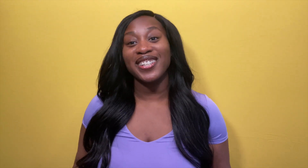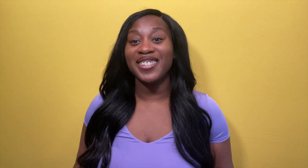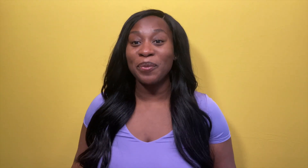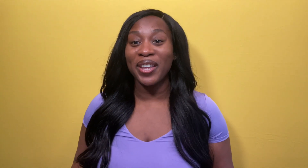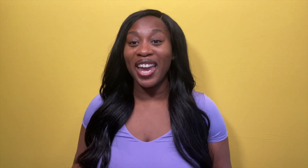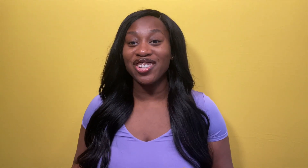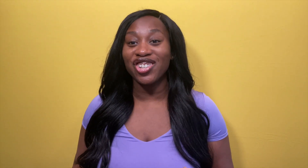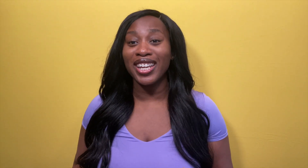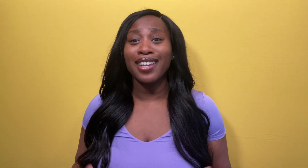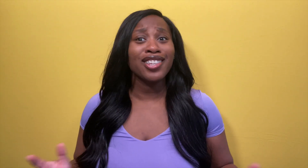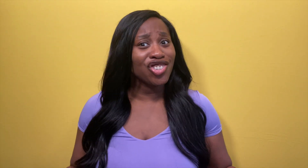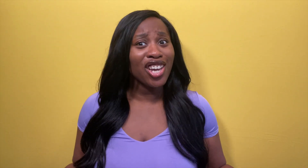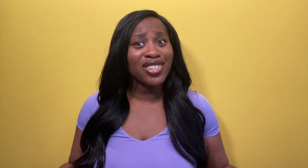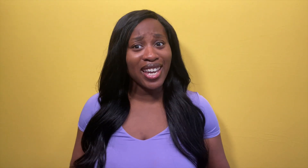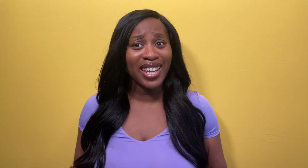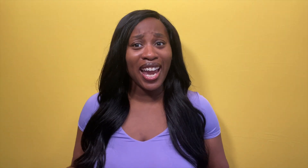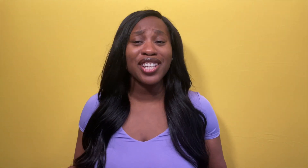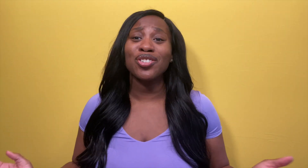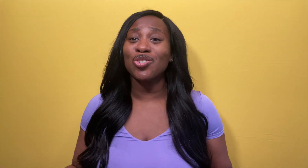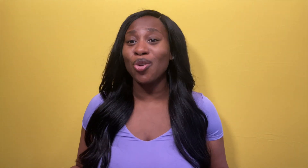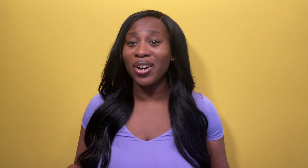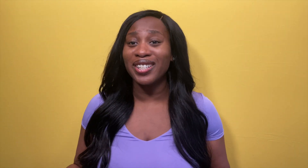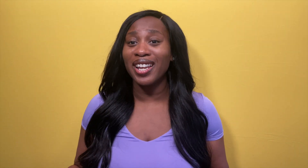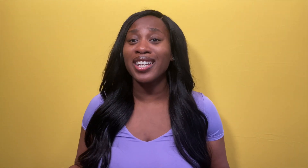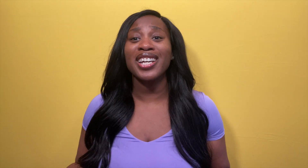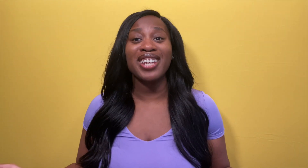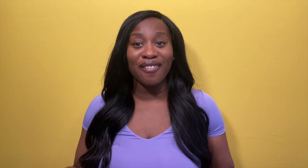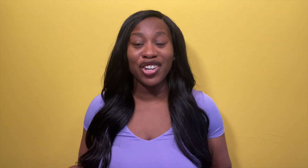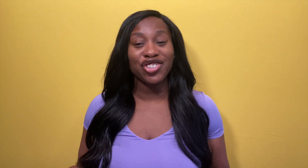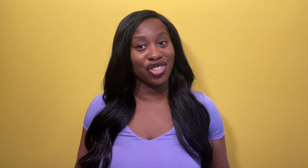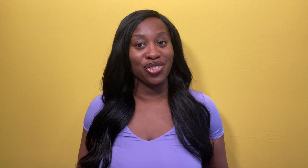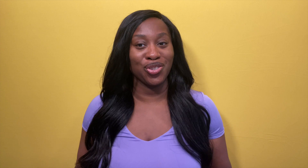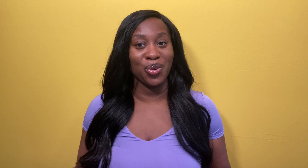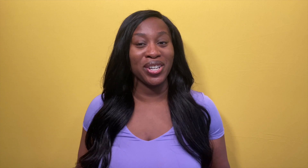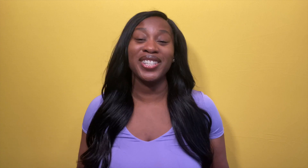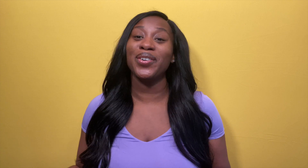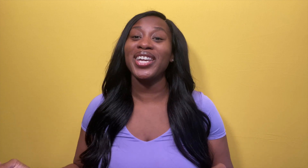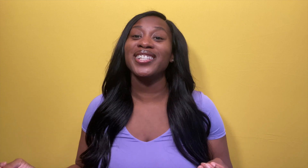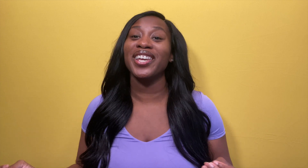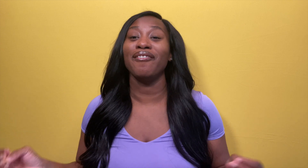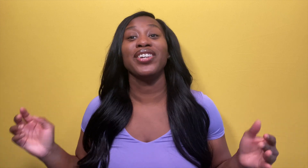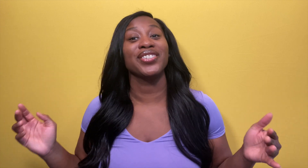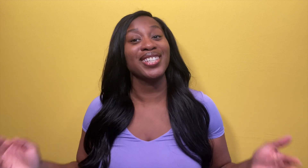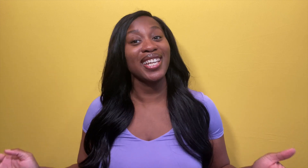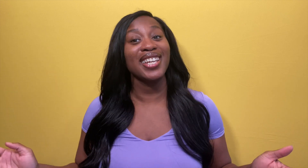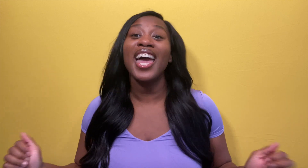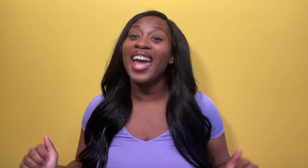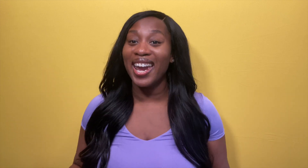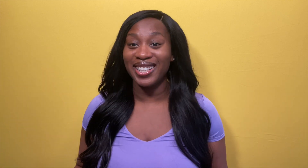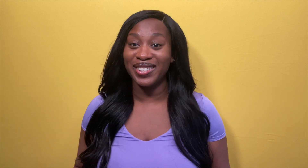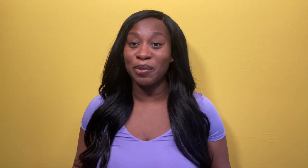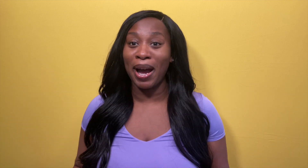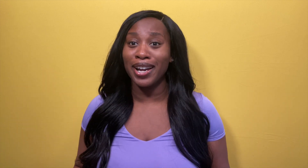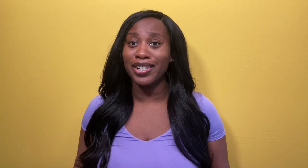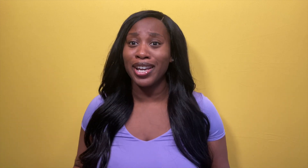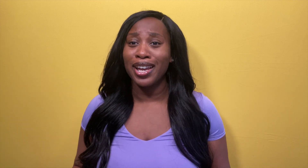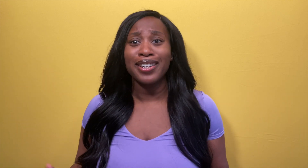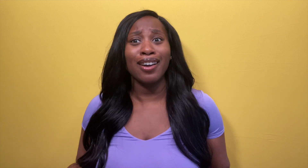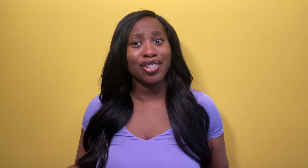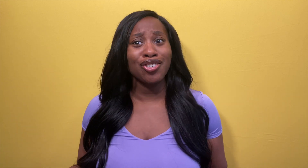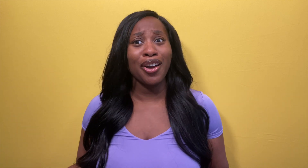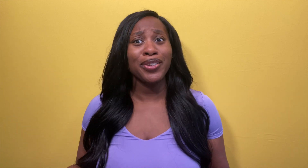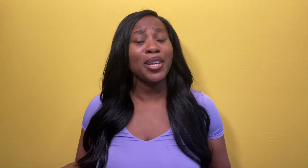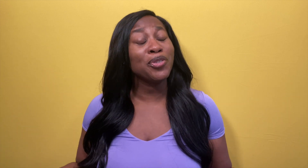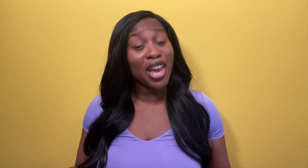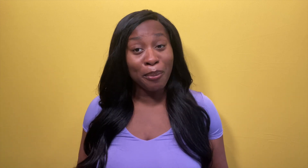Welcome back to Simply Angeline, the channel dedicated to storytelling of diverse children's stories so kids can feel seen and inspired.